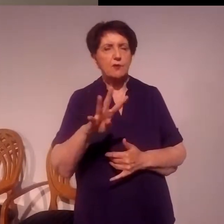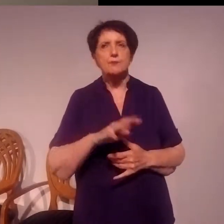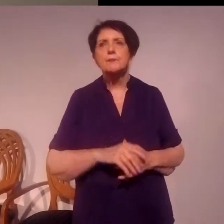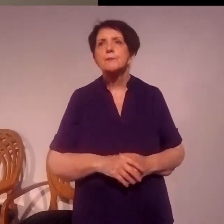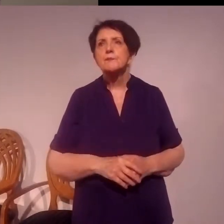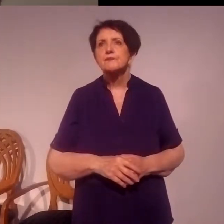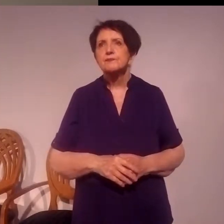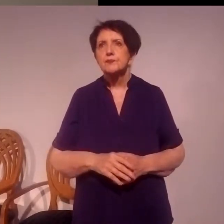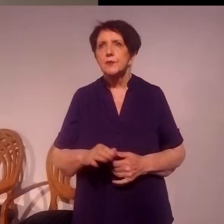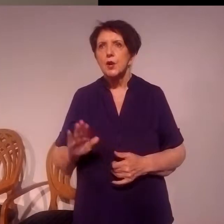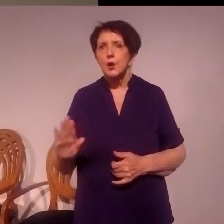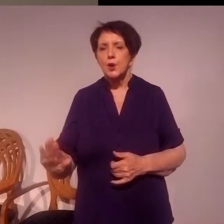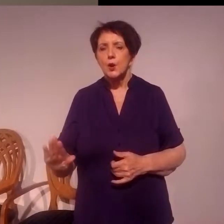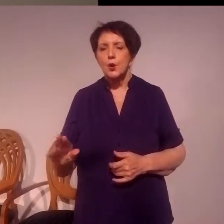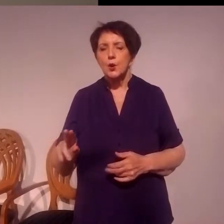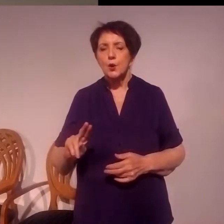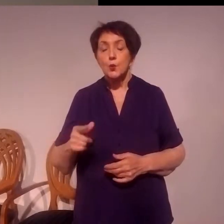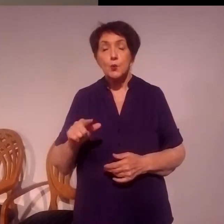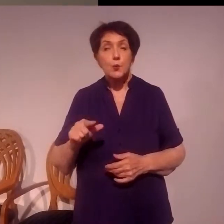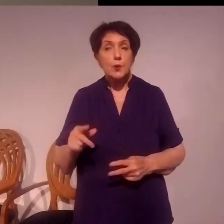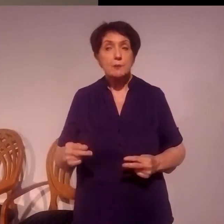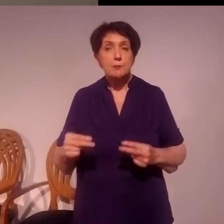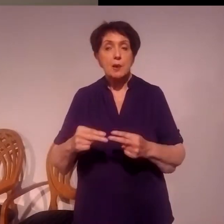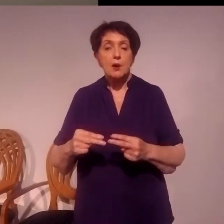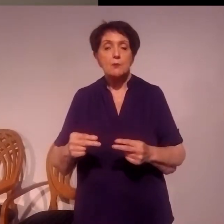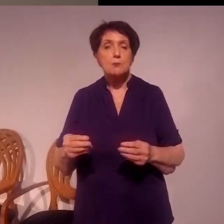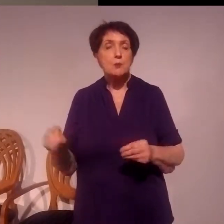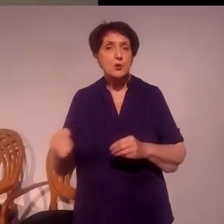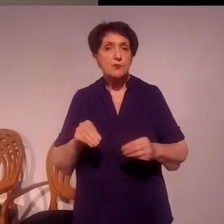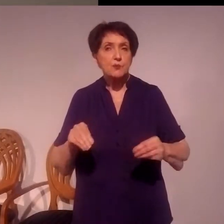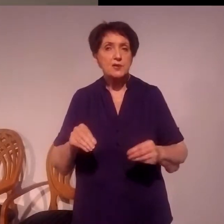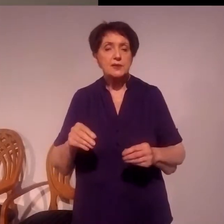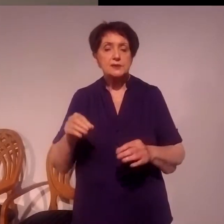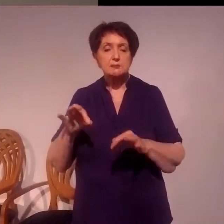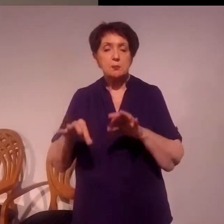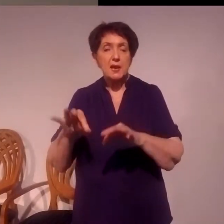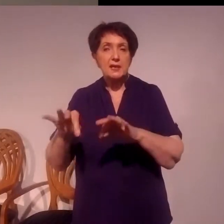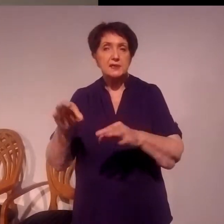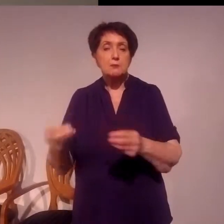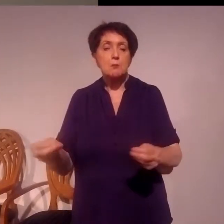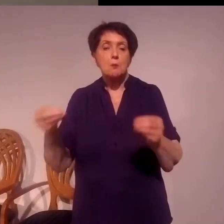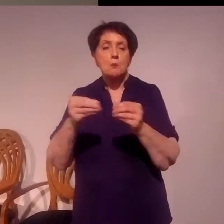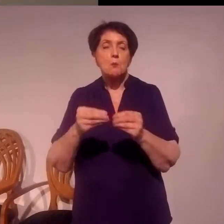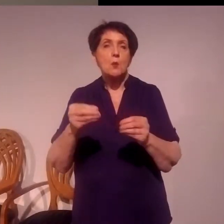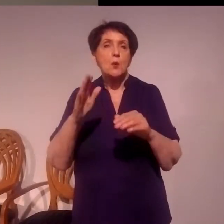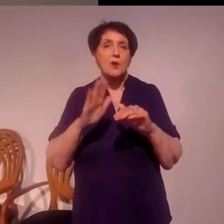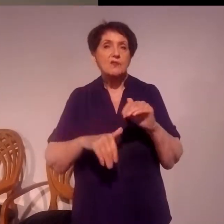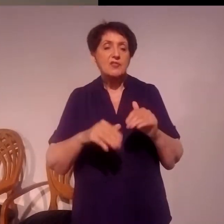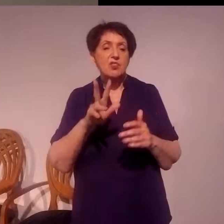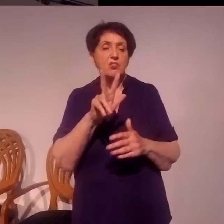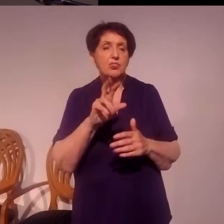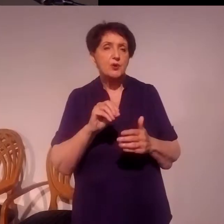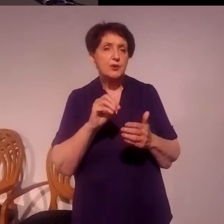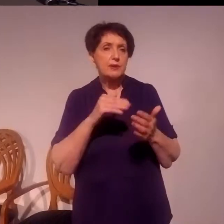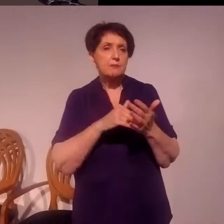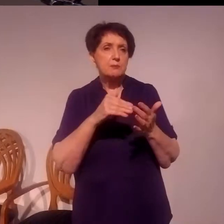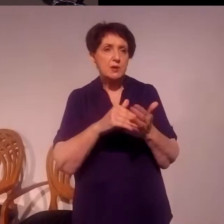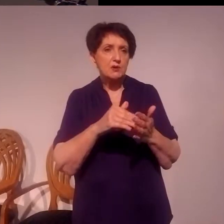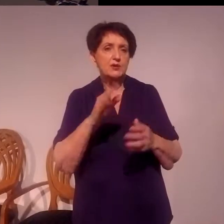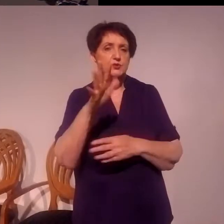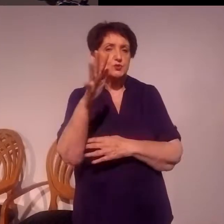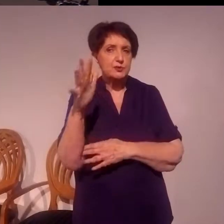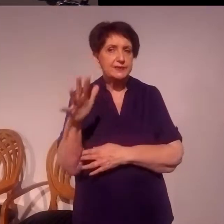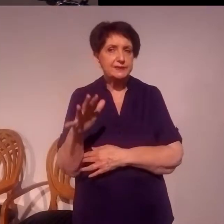Her Greenbelt movement has planted more than 30 million trees.